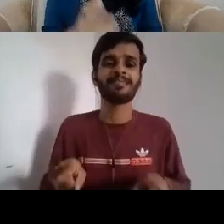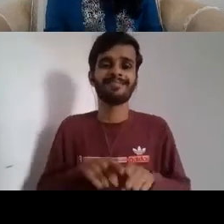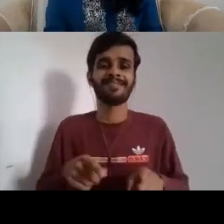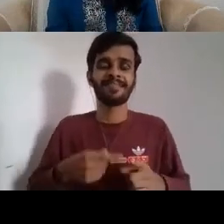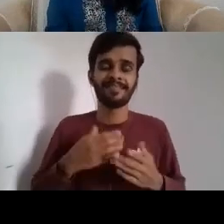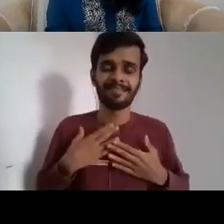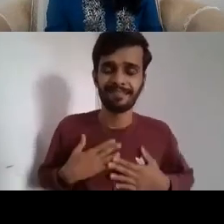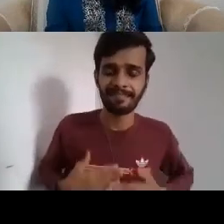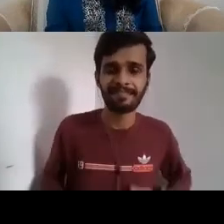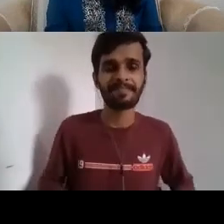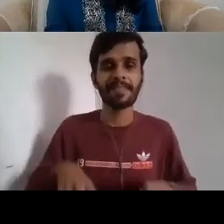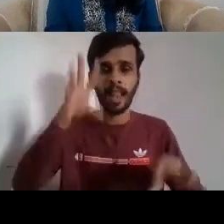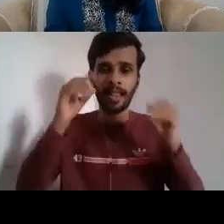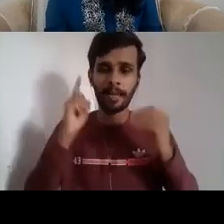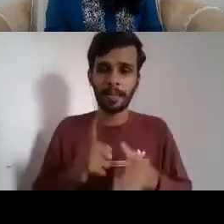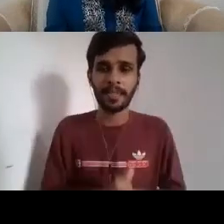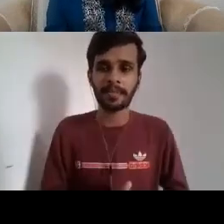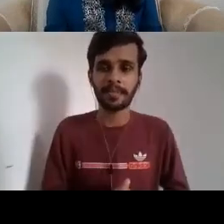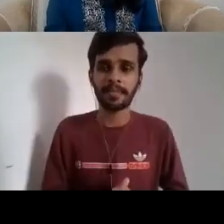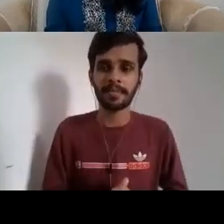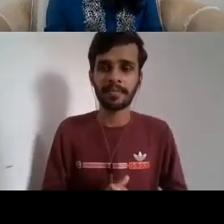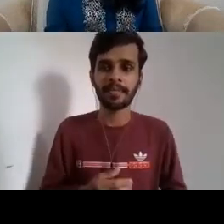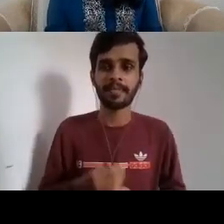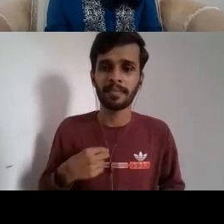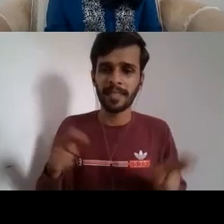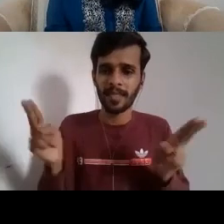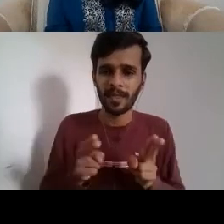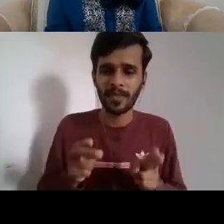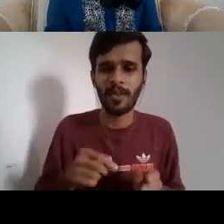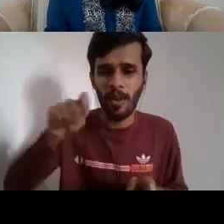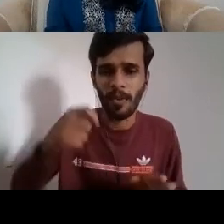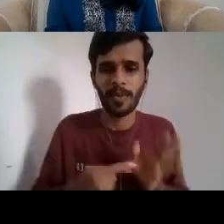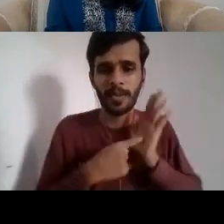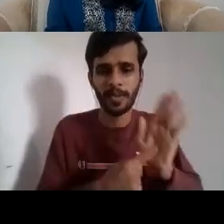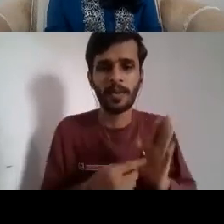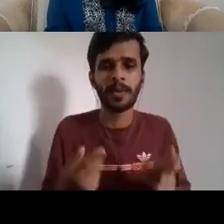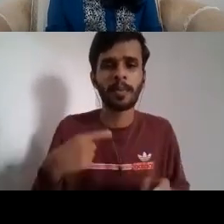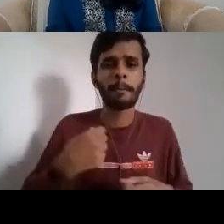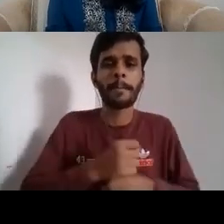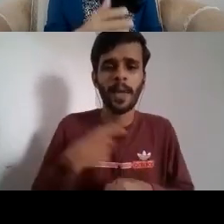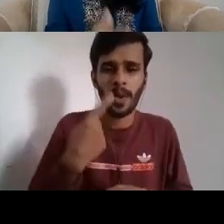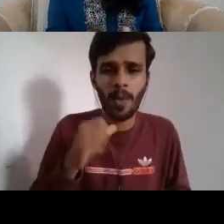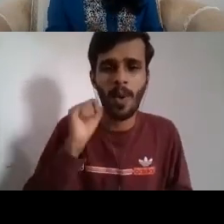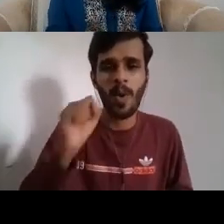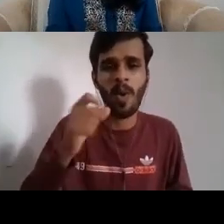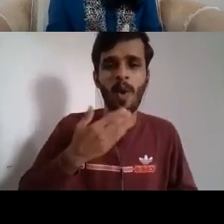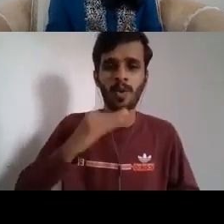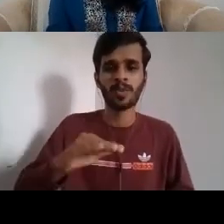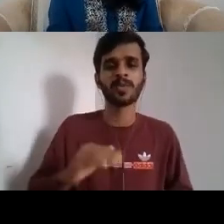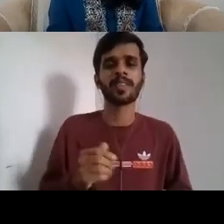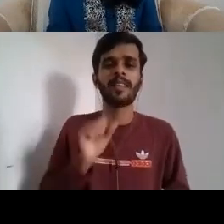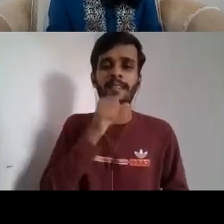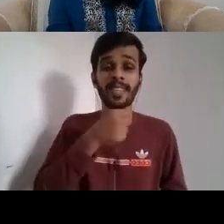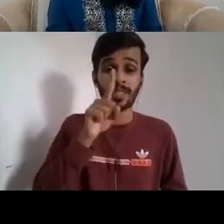I would like to leave you with a video made by his students recently on his 100th birthday during